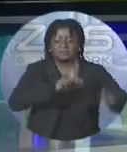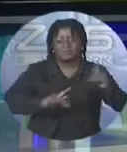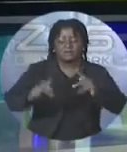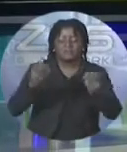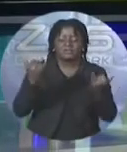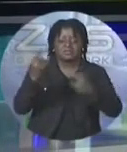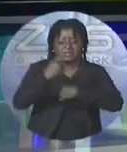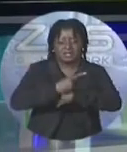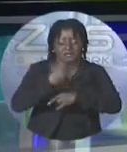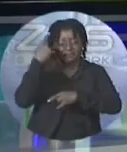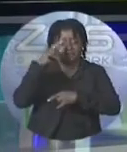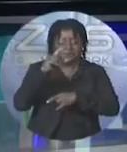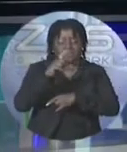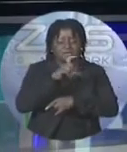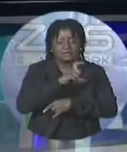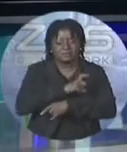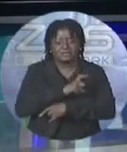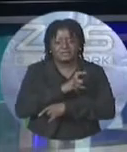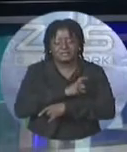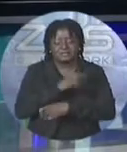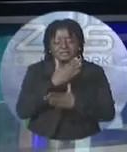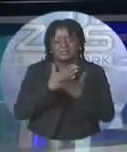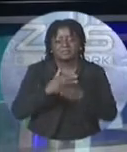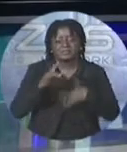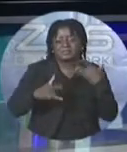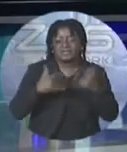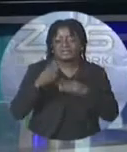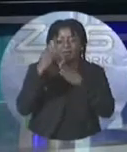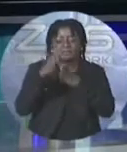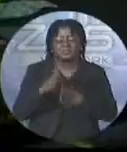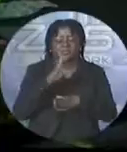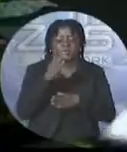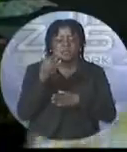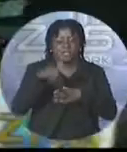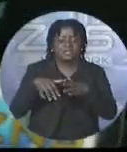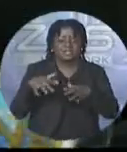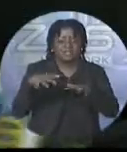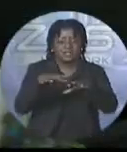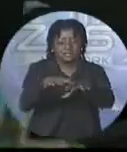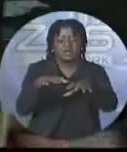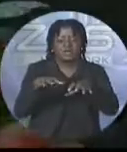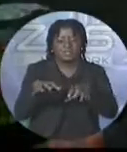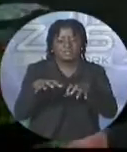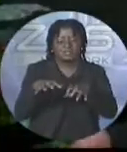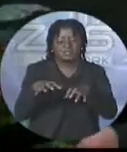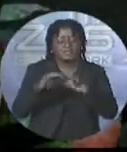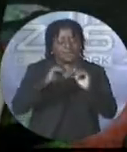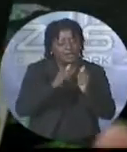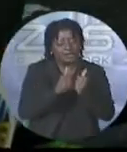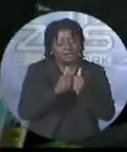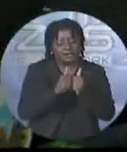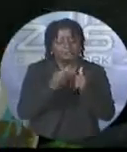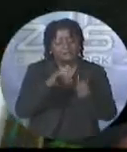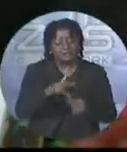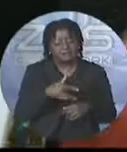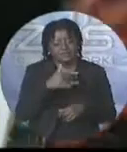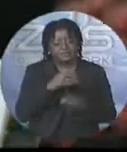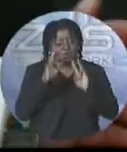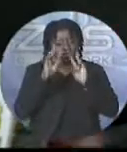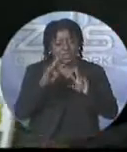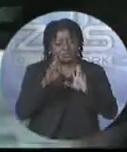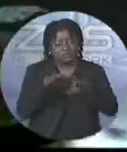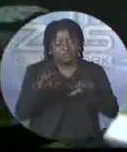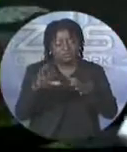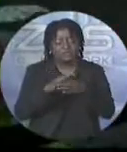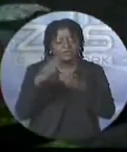as Vaughn Albury tells us, some excited Bahamians were among the audience. One, how does it feel watching Children of the Bahamas